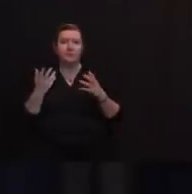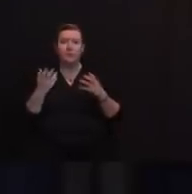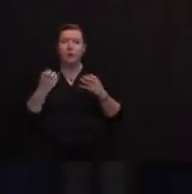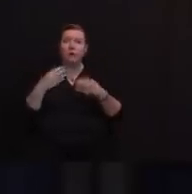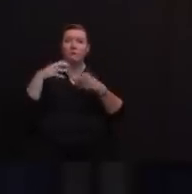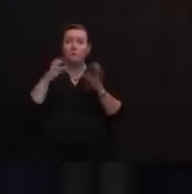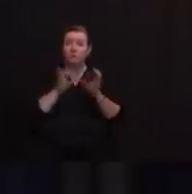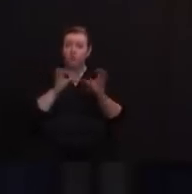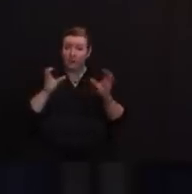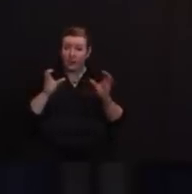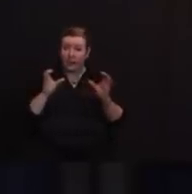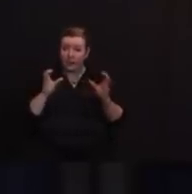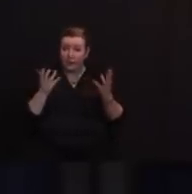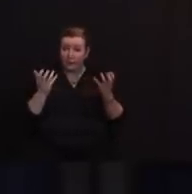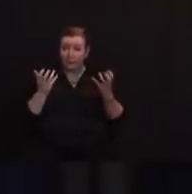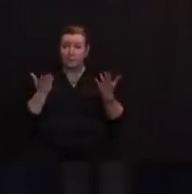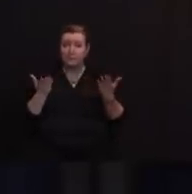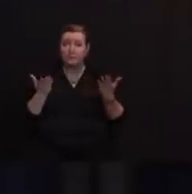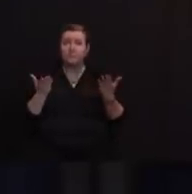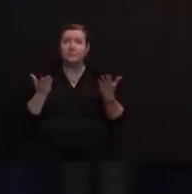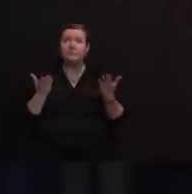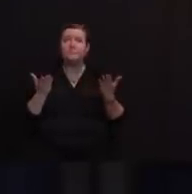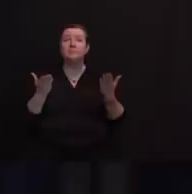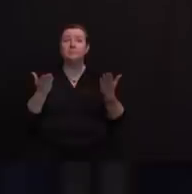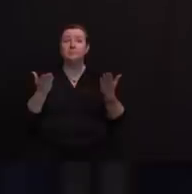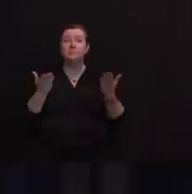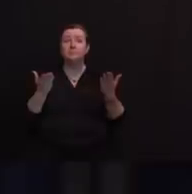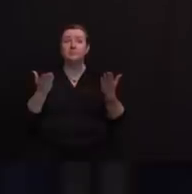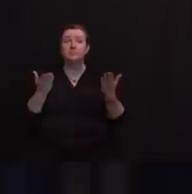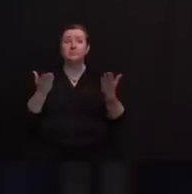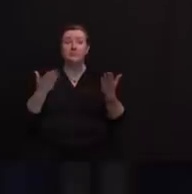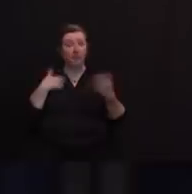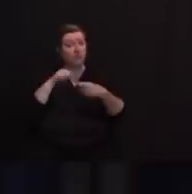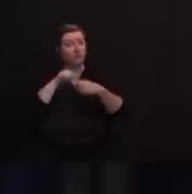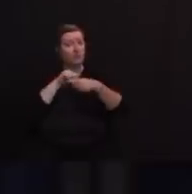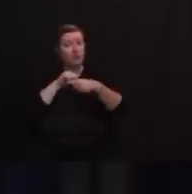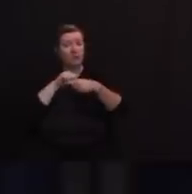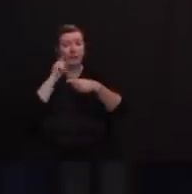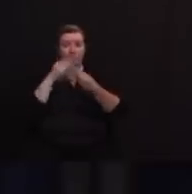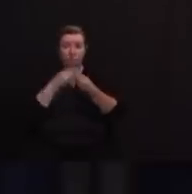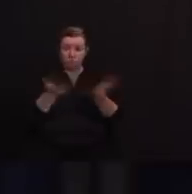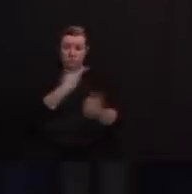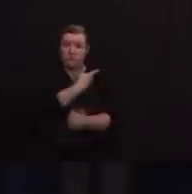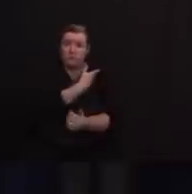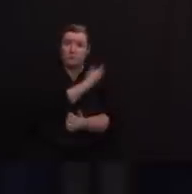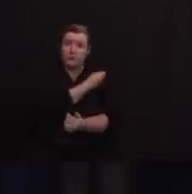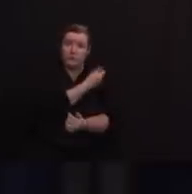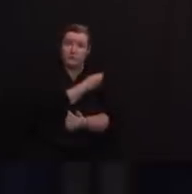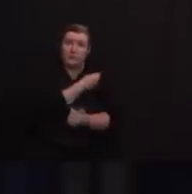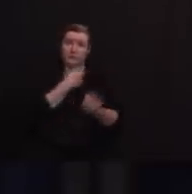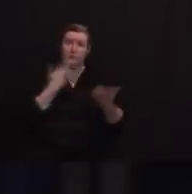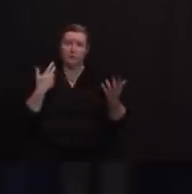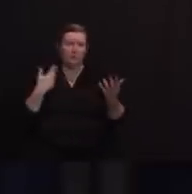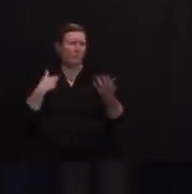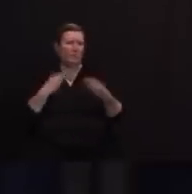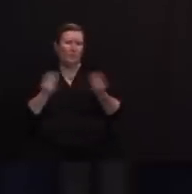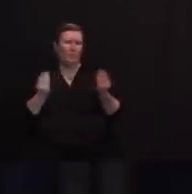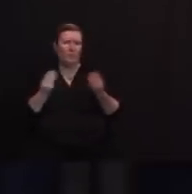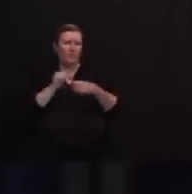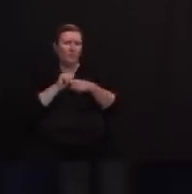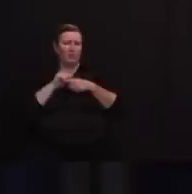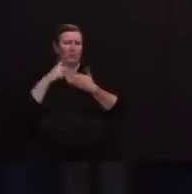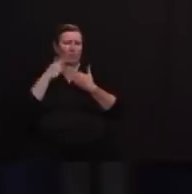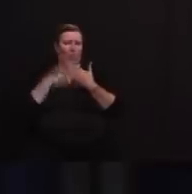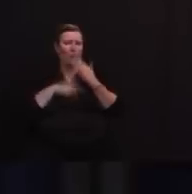certified, and wondering if we have a training program for intramuscular injections. We really don't. We certainly would